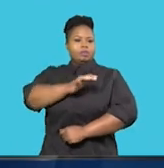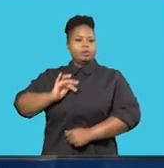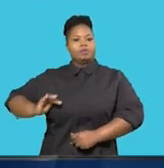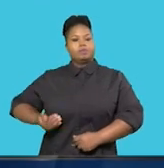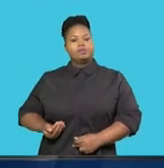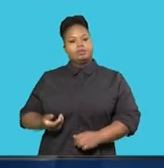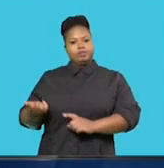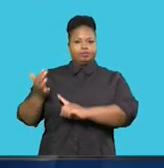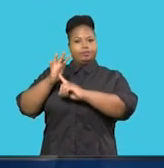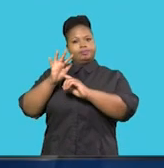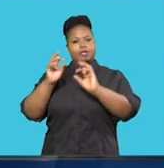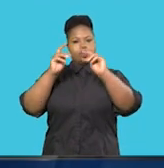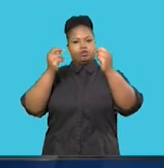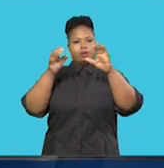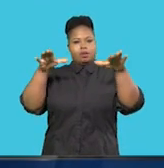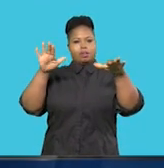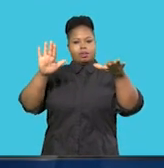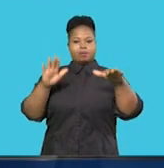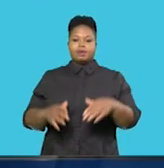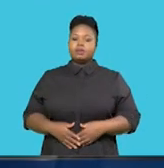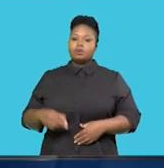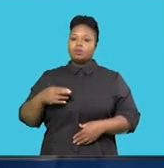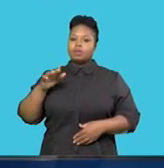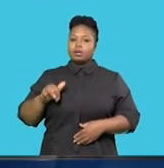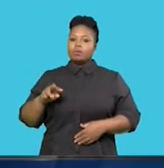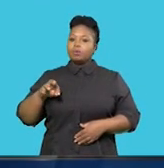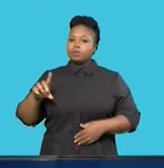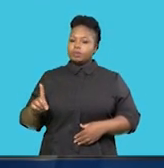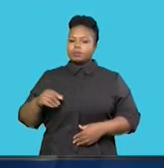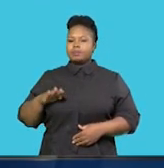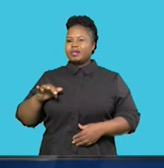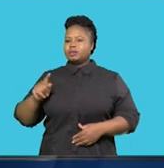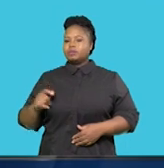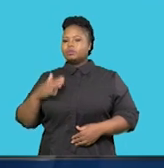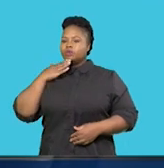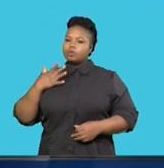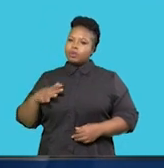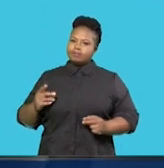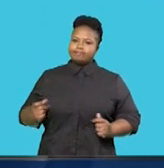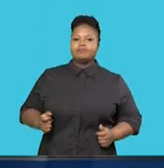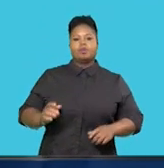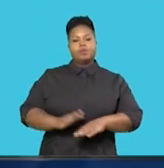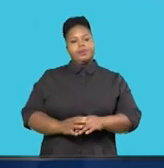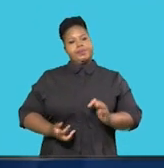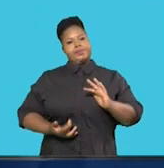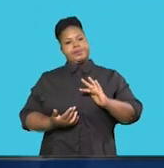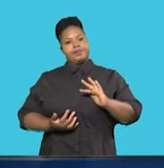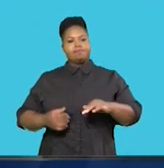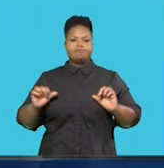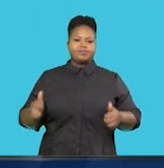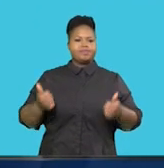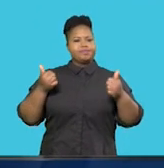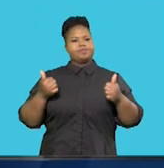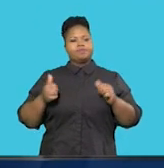to shine on a national stage. Through the Hollywoodbets Super League, we aim to foster growth, inspire greatness, and celebrate